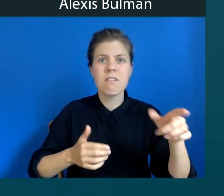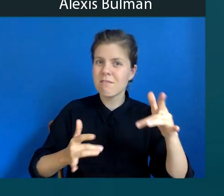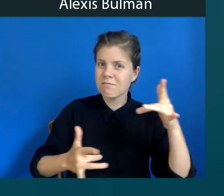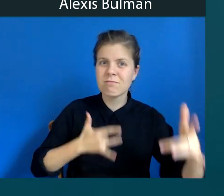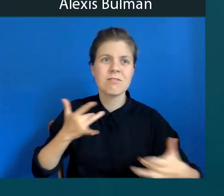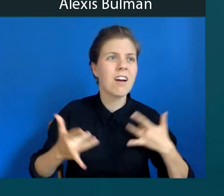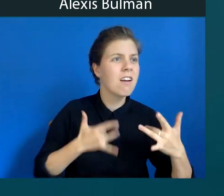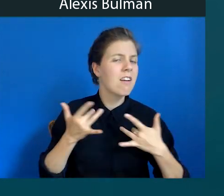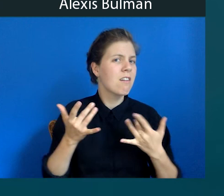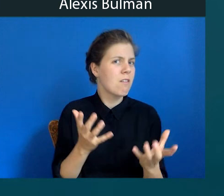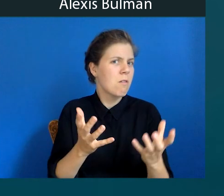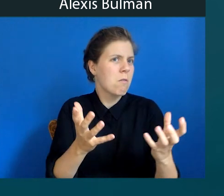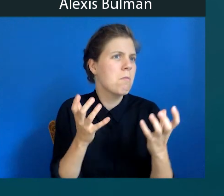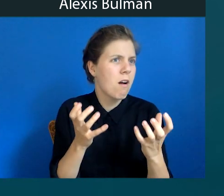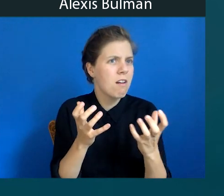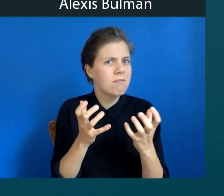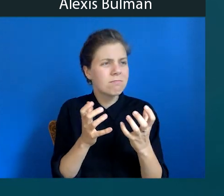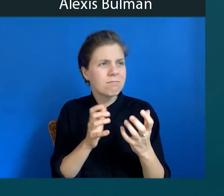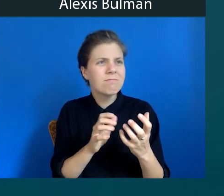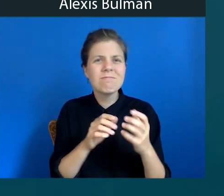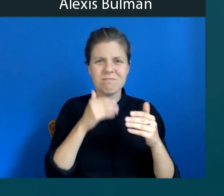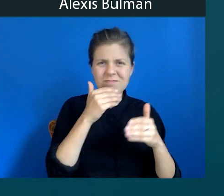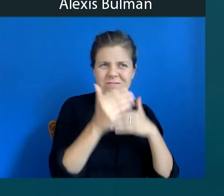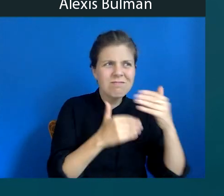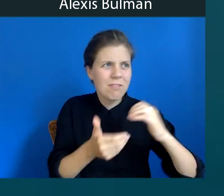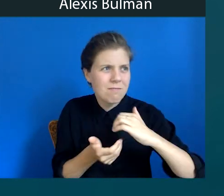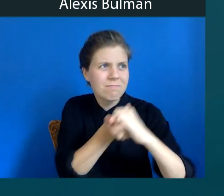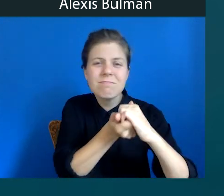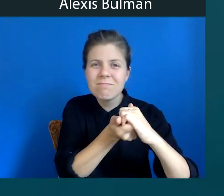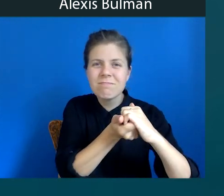and eager to take on a collaborative approach with me.